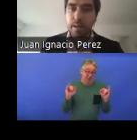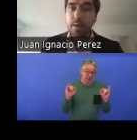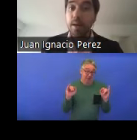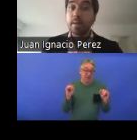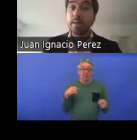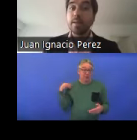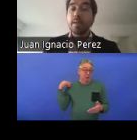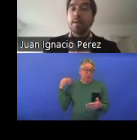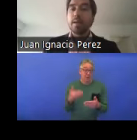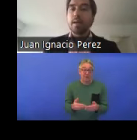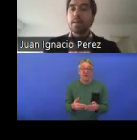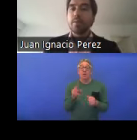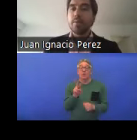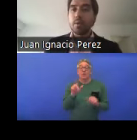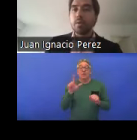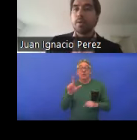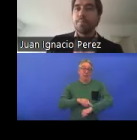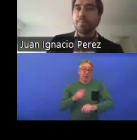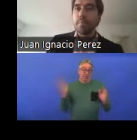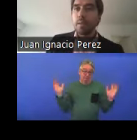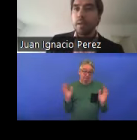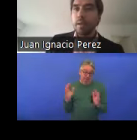until now, and has reviewed